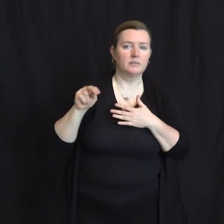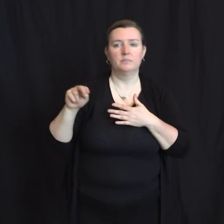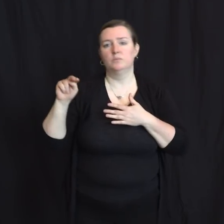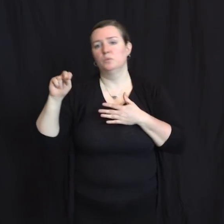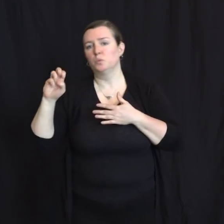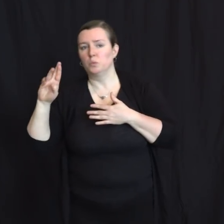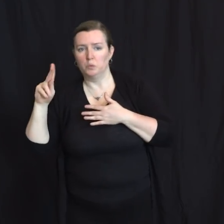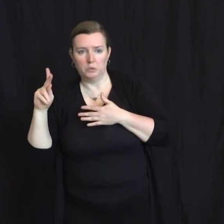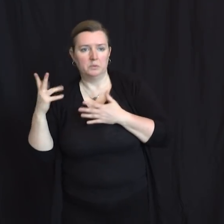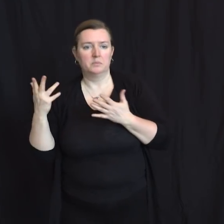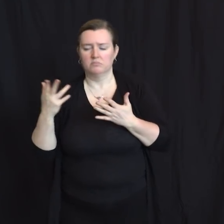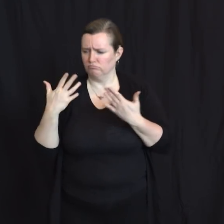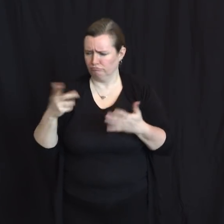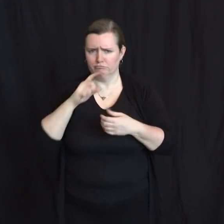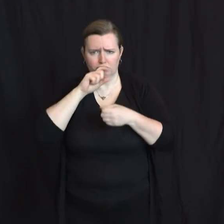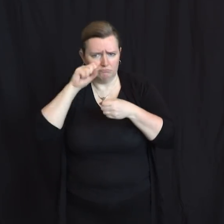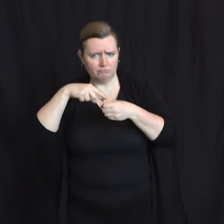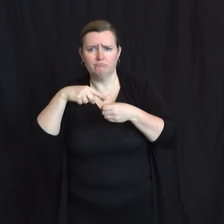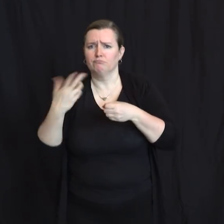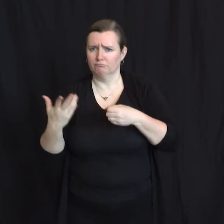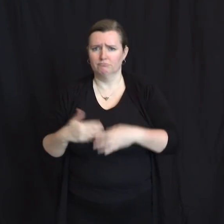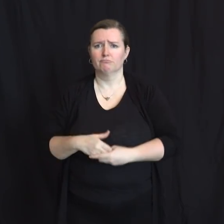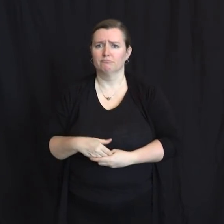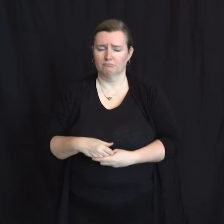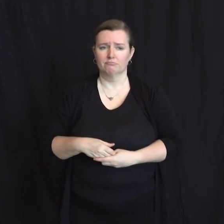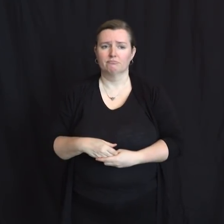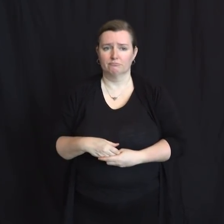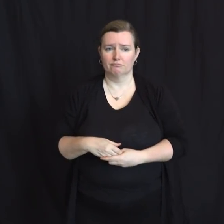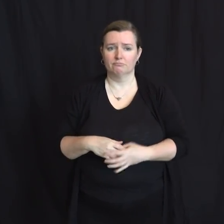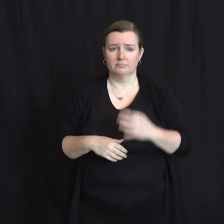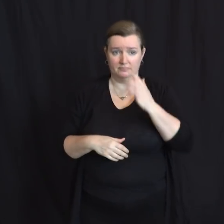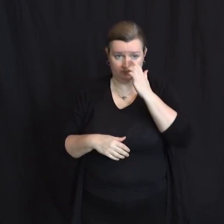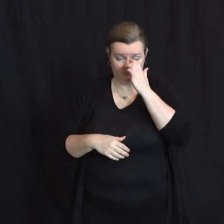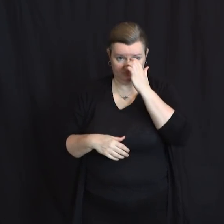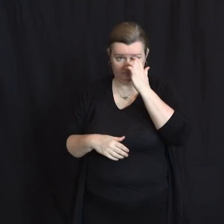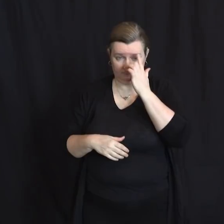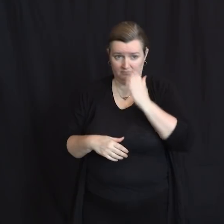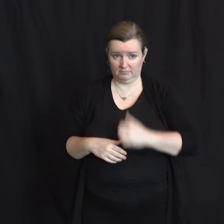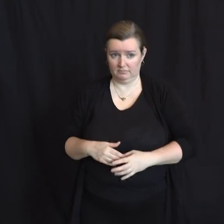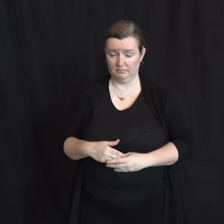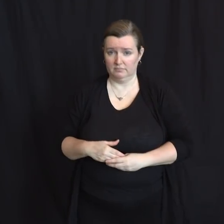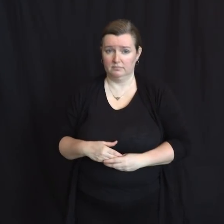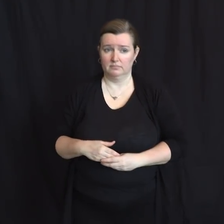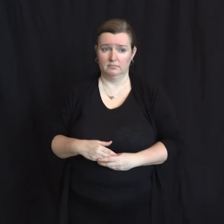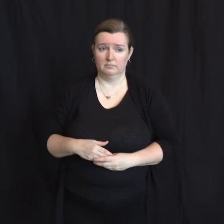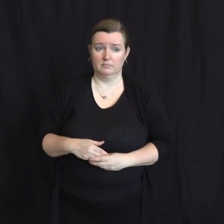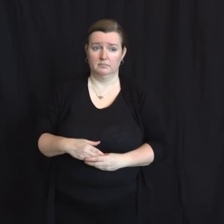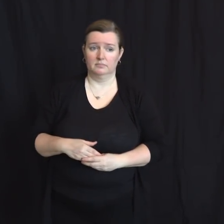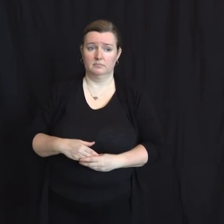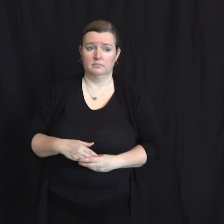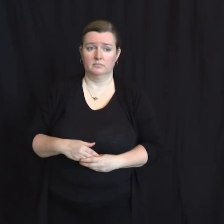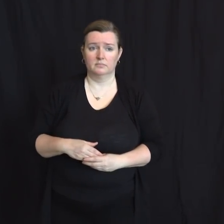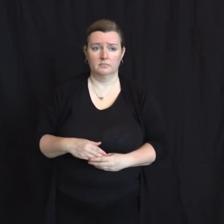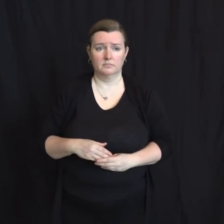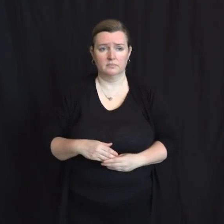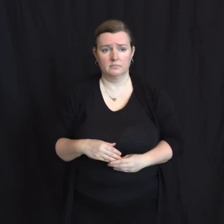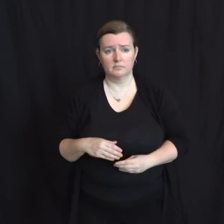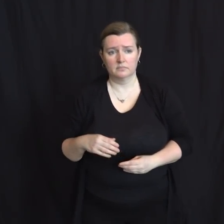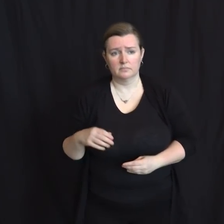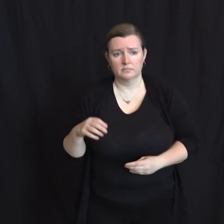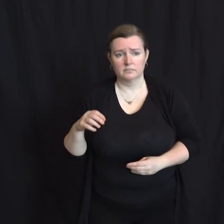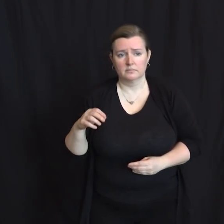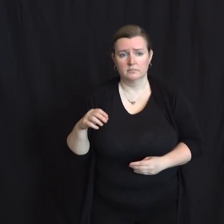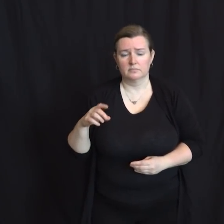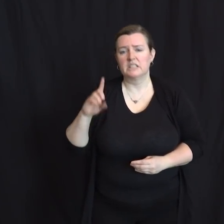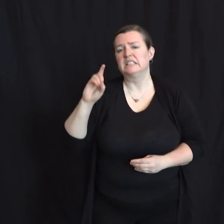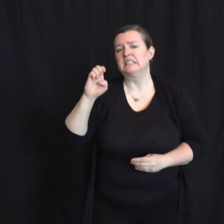Benefits Benevolent Association, testing sites in the American Dream Mall, Somerset, and Deptford. It's being used with Newark first